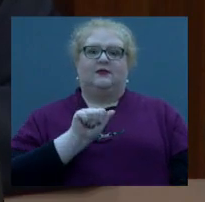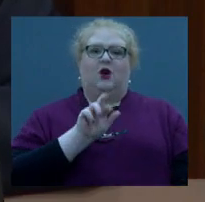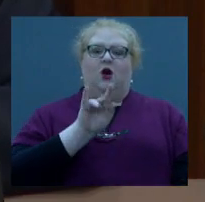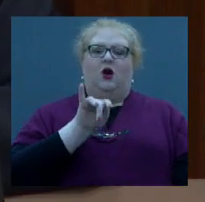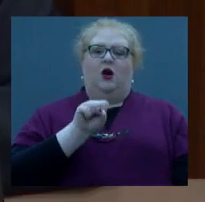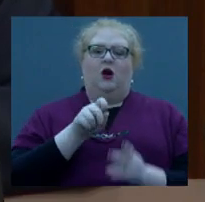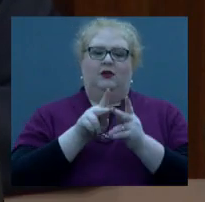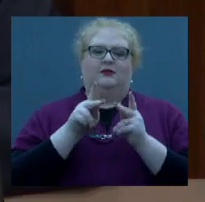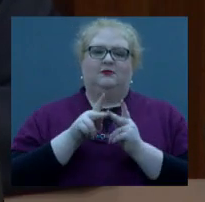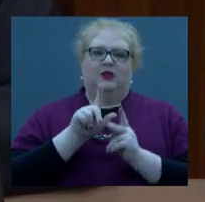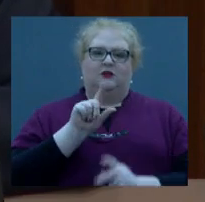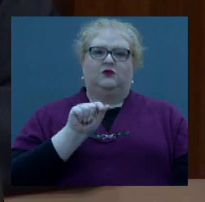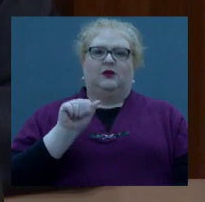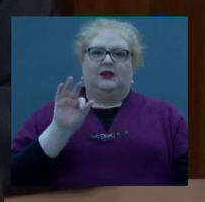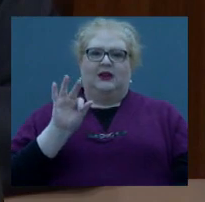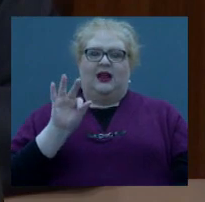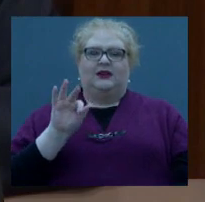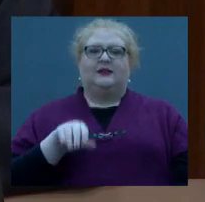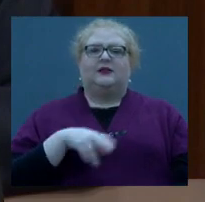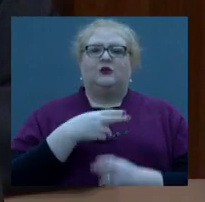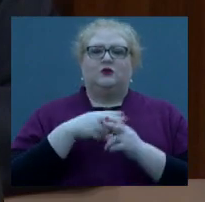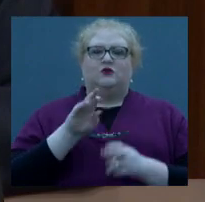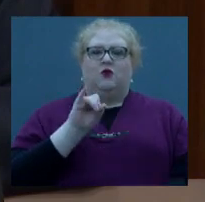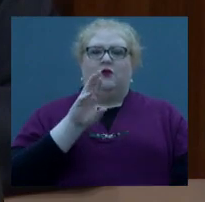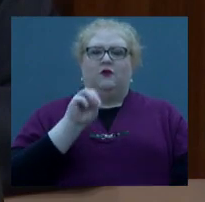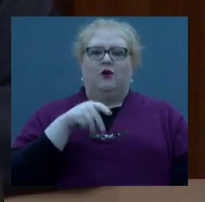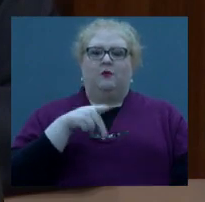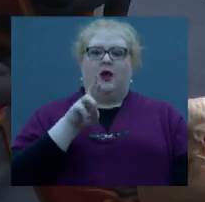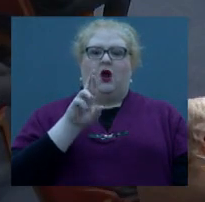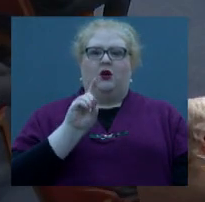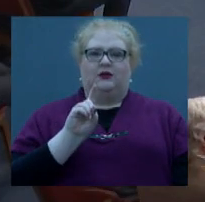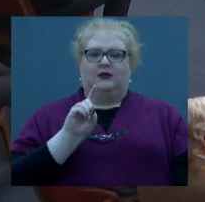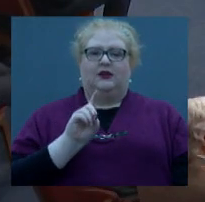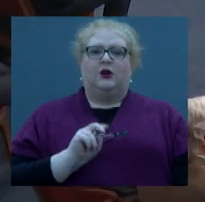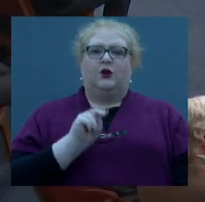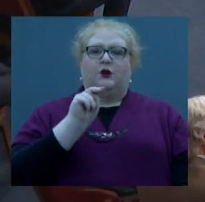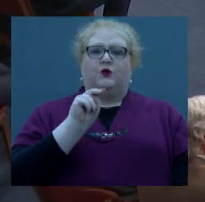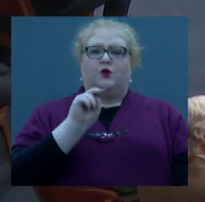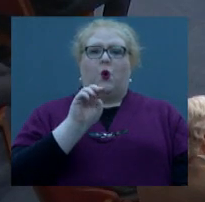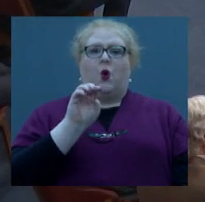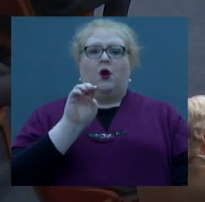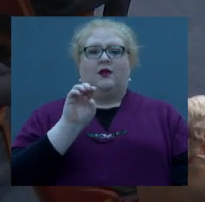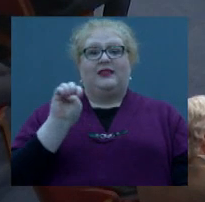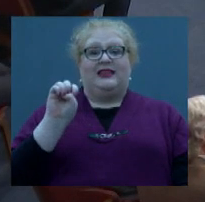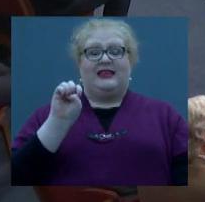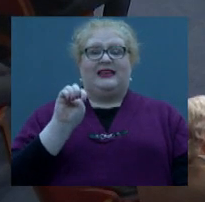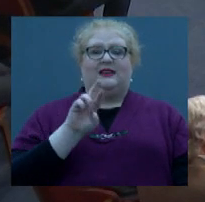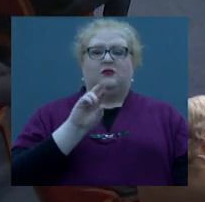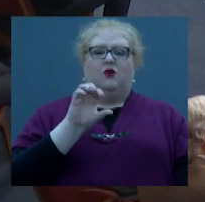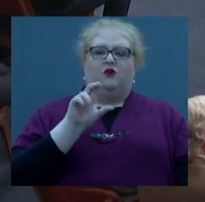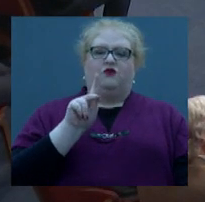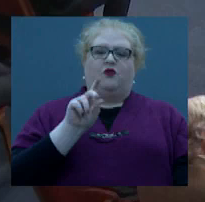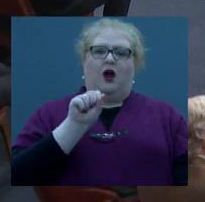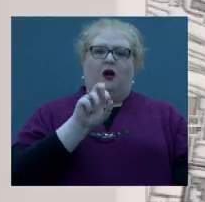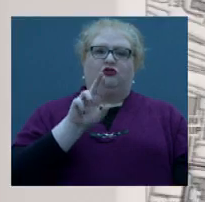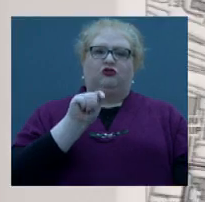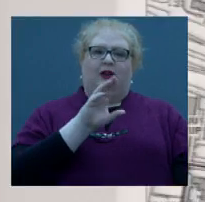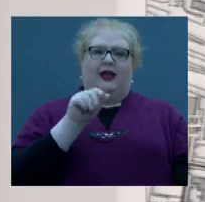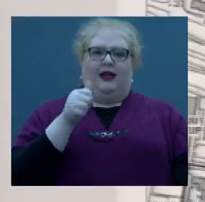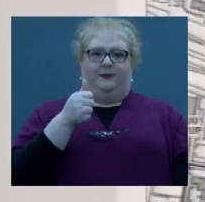Place 2019, short form PRD, located at the northeast corner of the intersection of Rock Street and East 10th